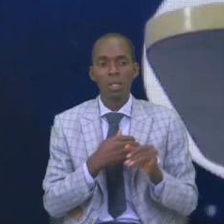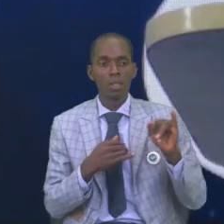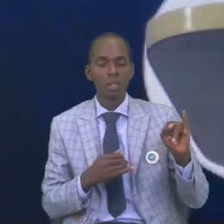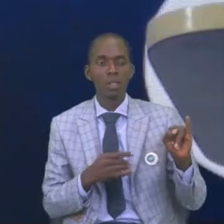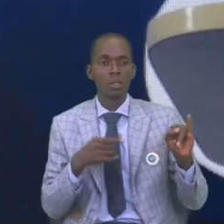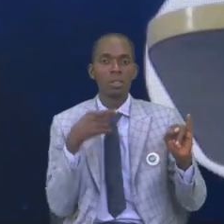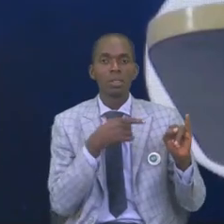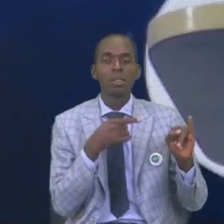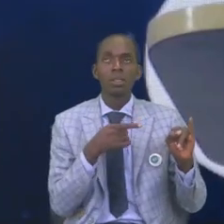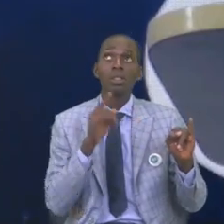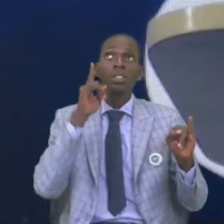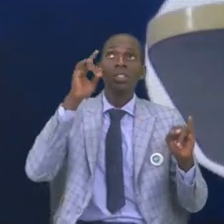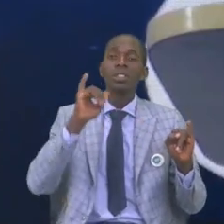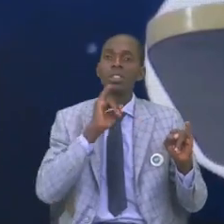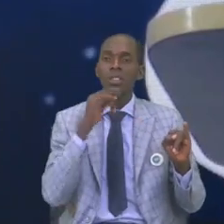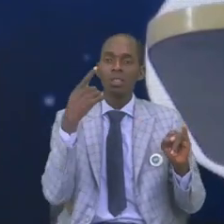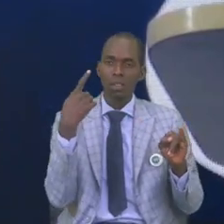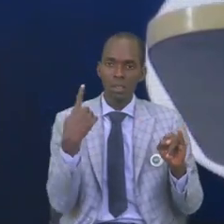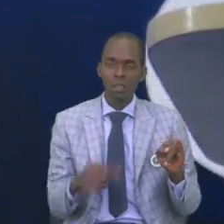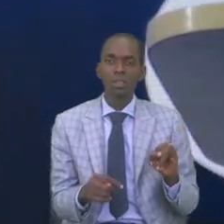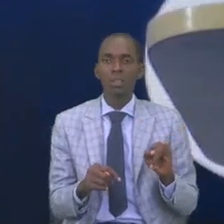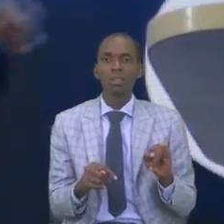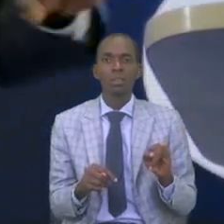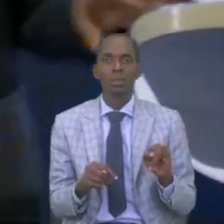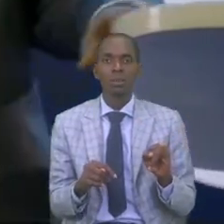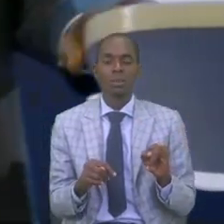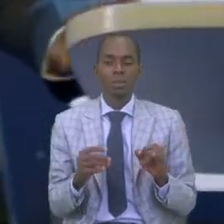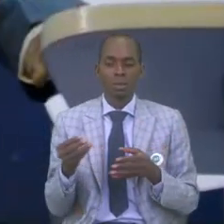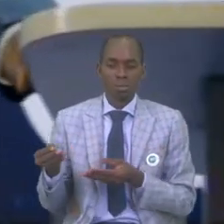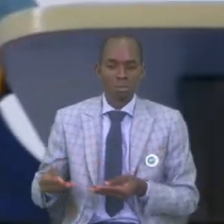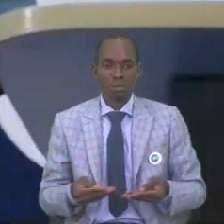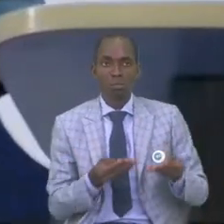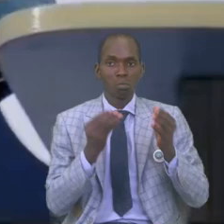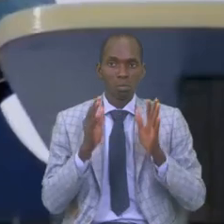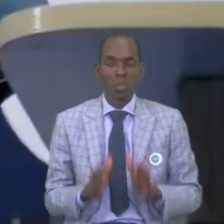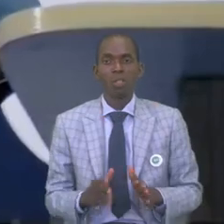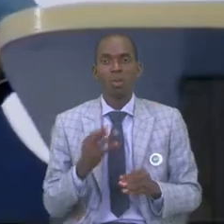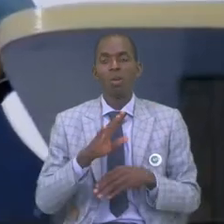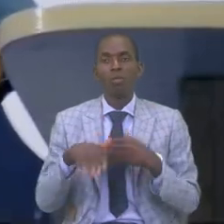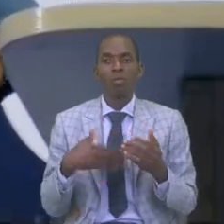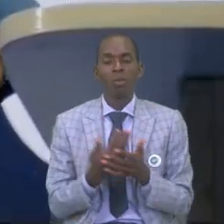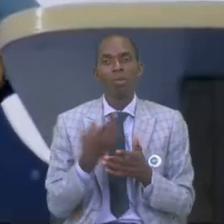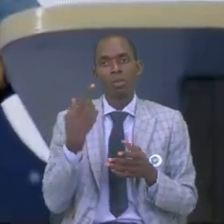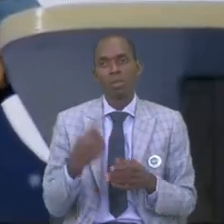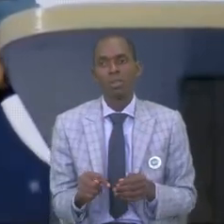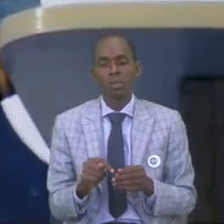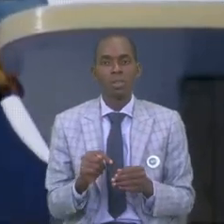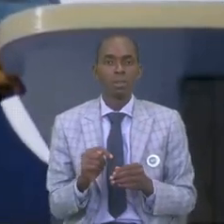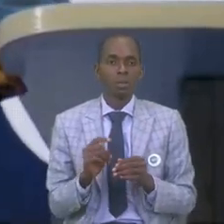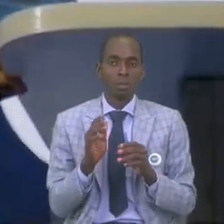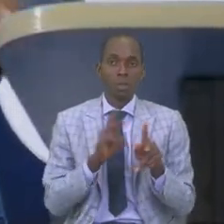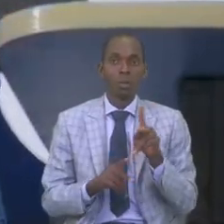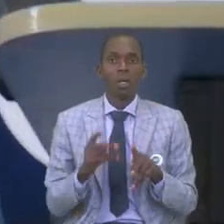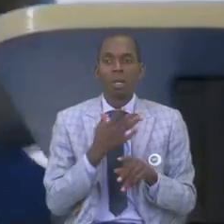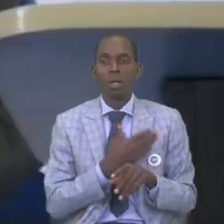the intercessor for all believers, and are the restorer of all things for